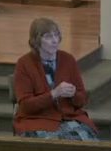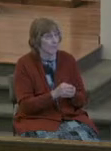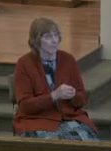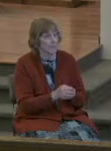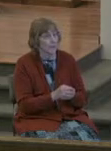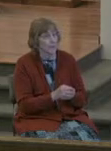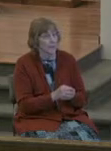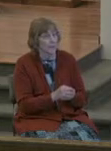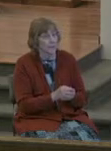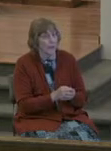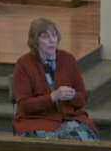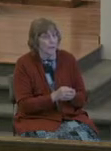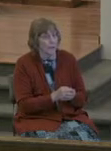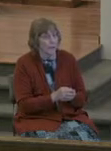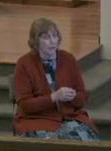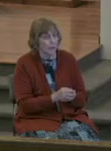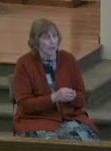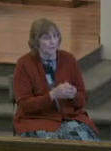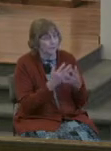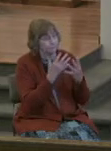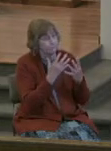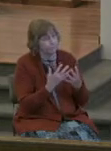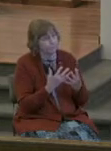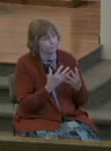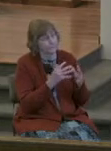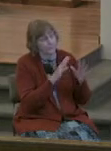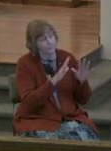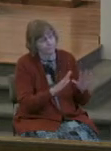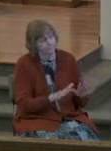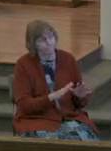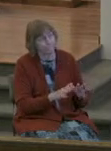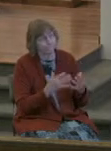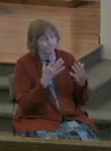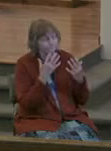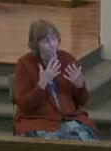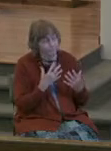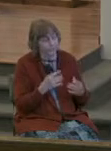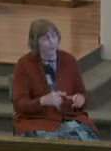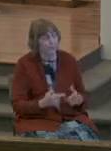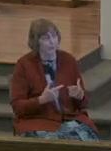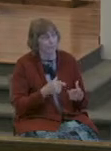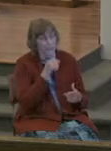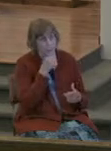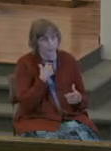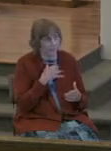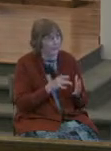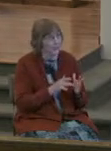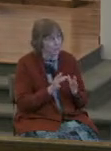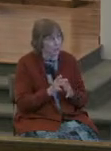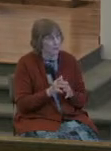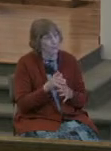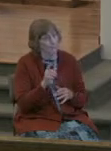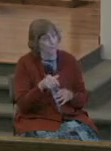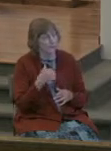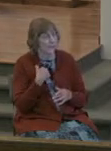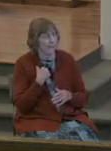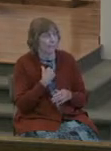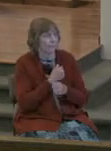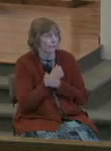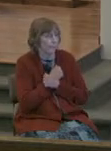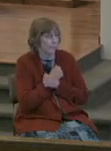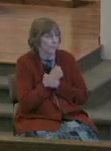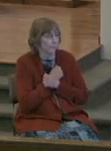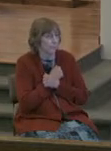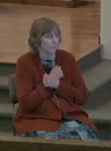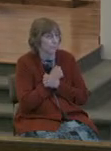What a miserable existence to not have Jesus. And so we're to have compassion. And